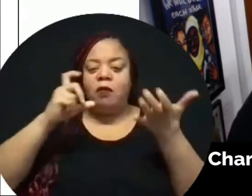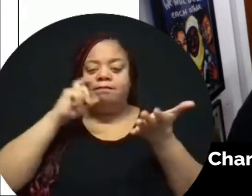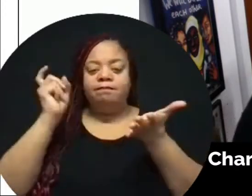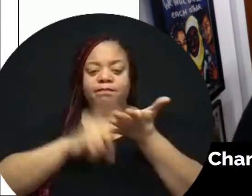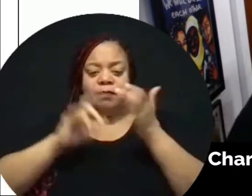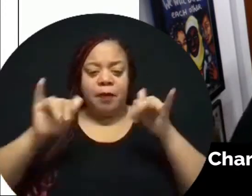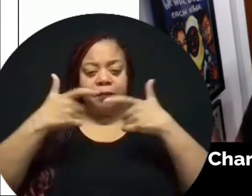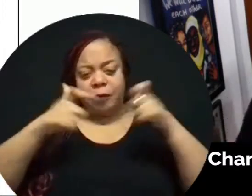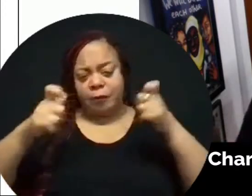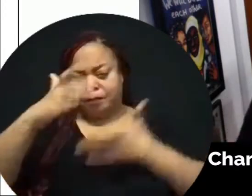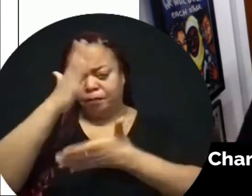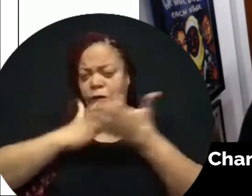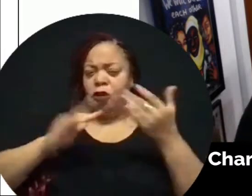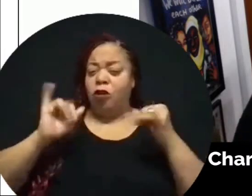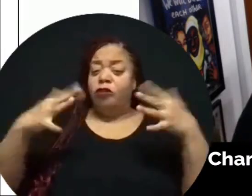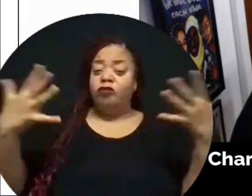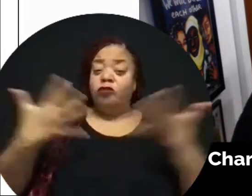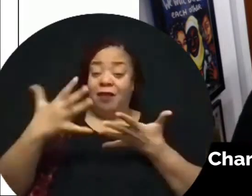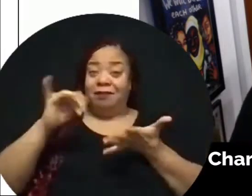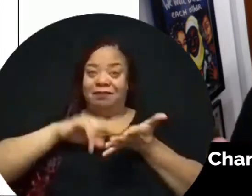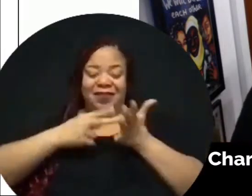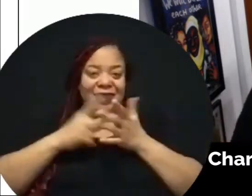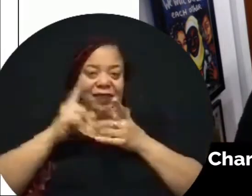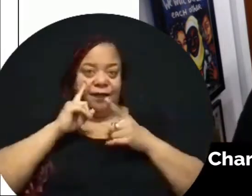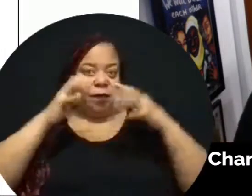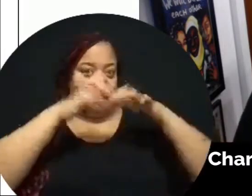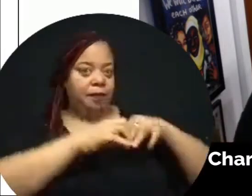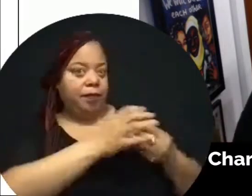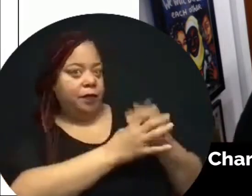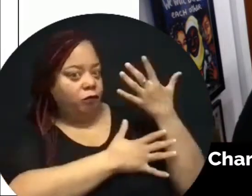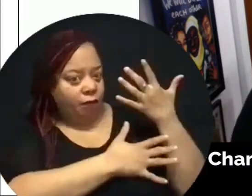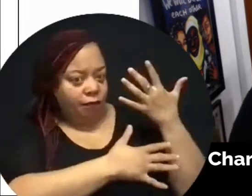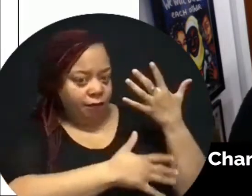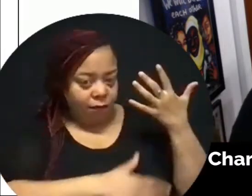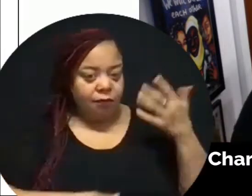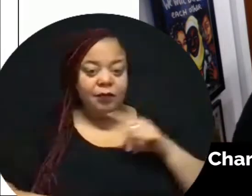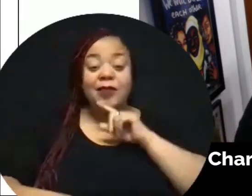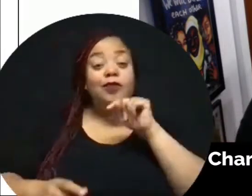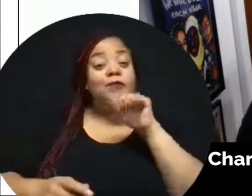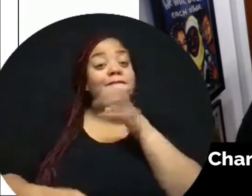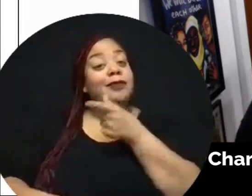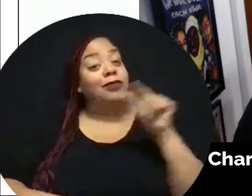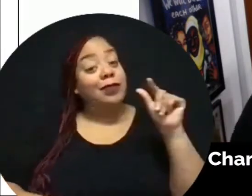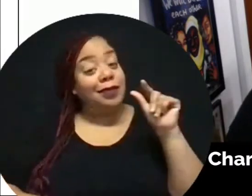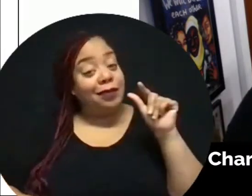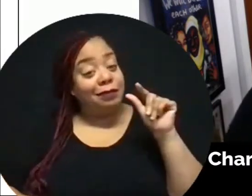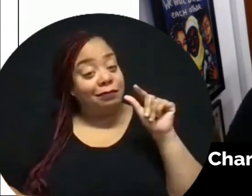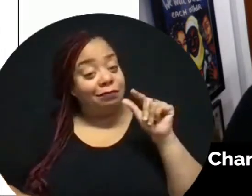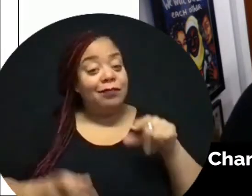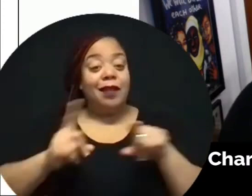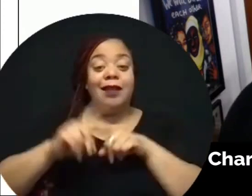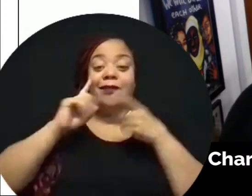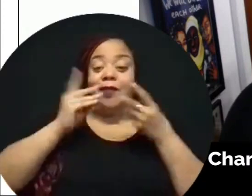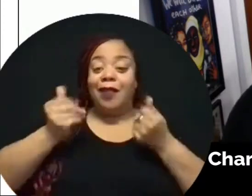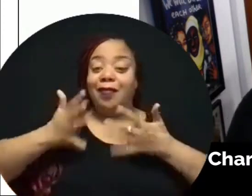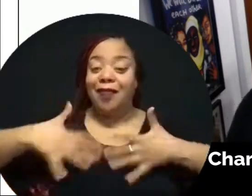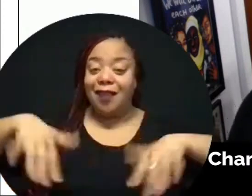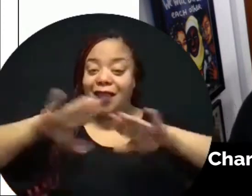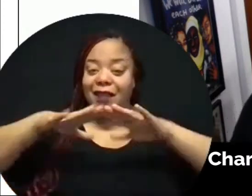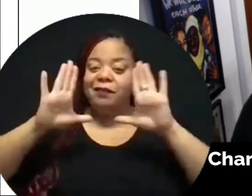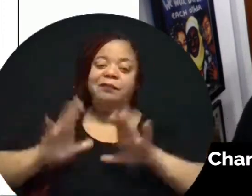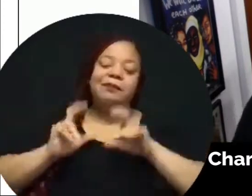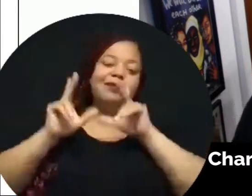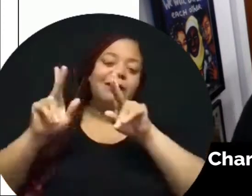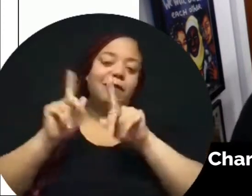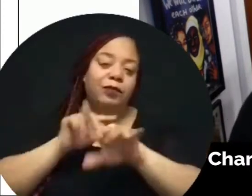people. So by way of introduction, my name is Charlotte. I'm one of the organizers with Study and Struggle, and I will be